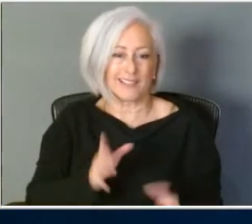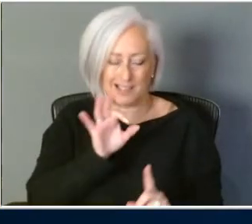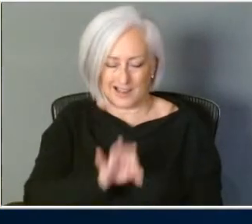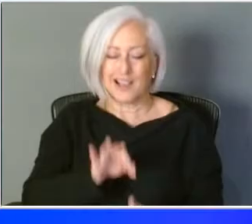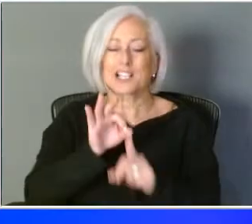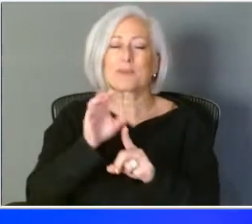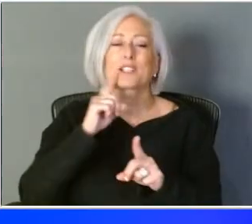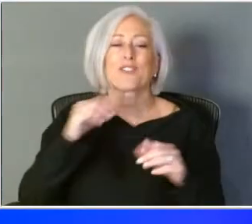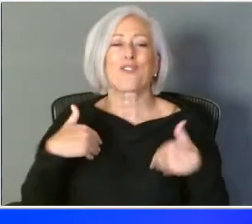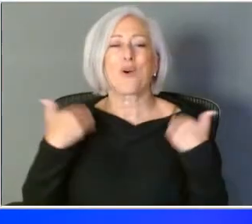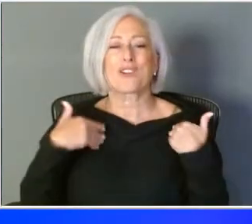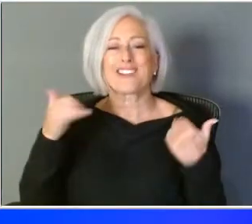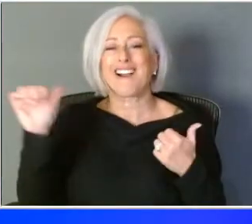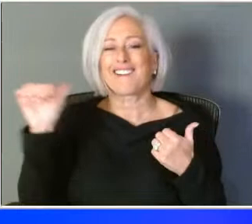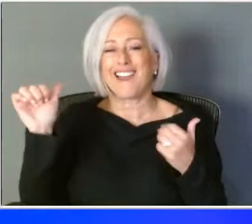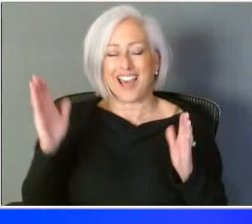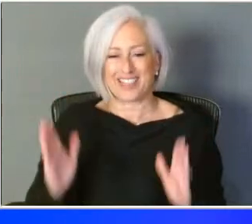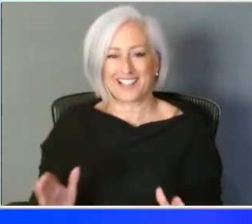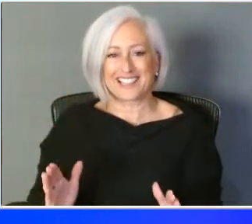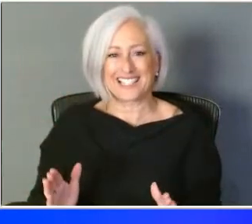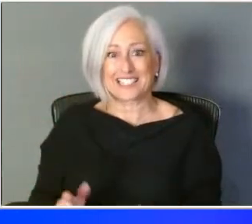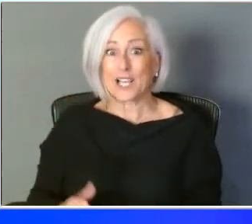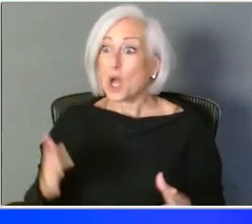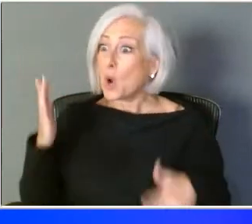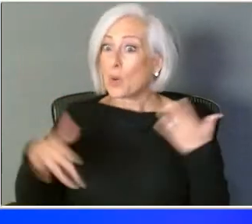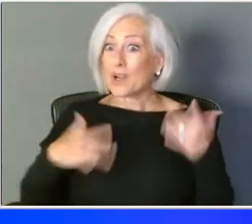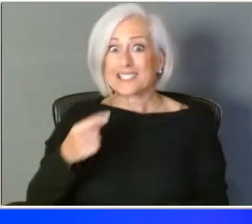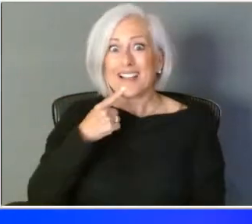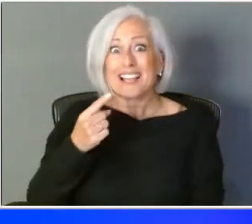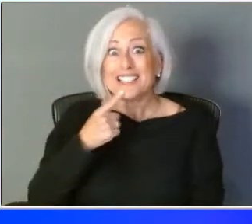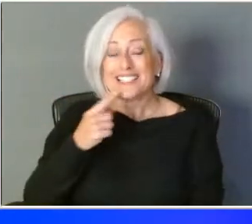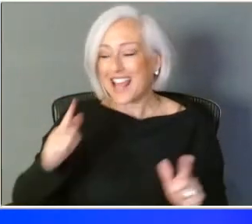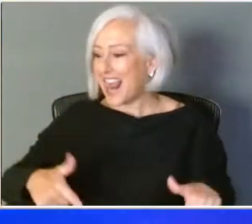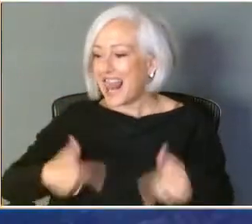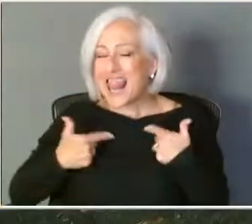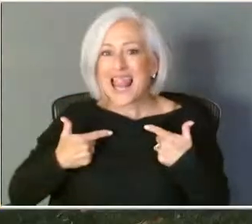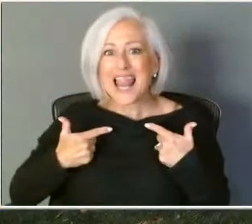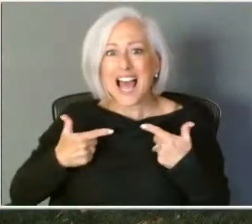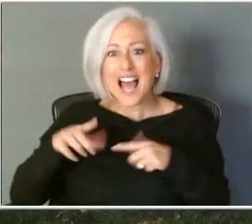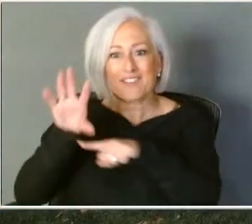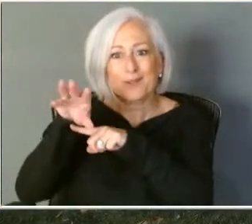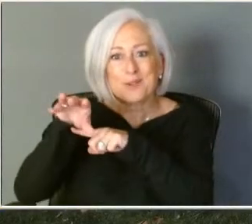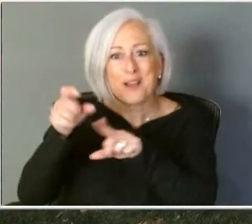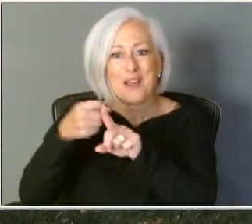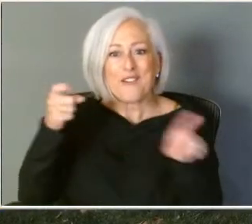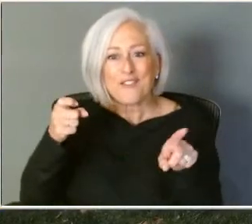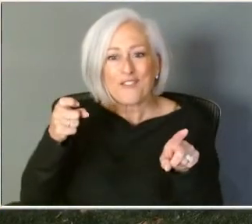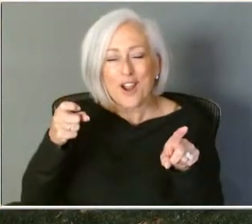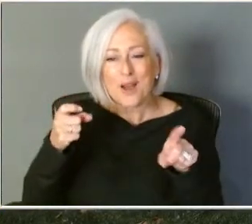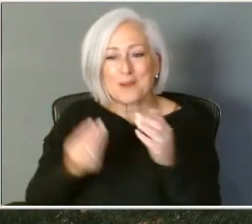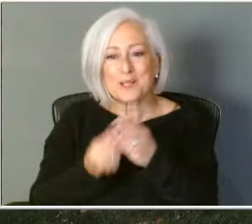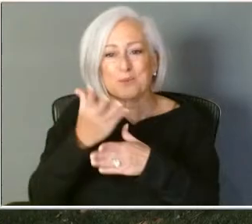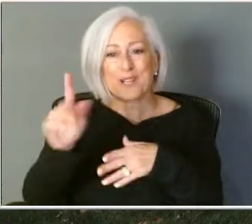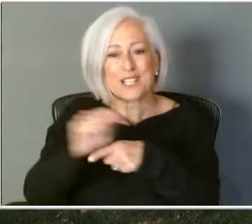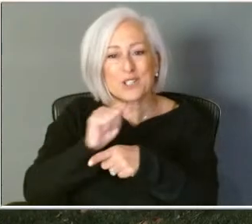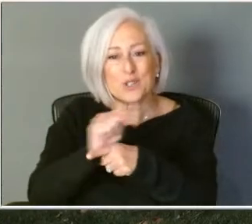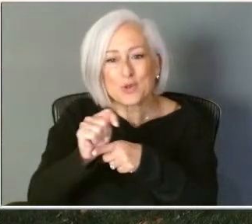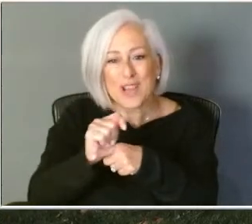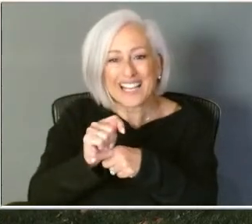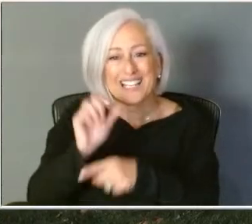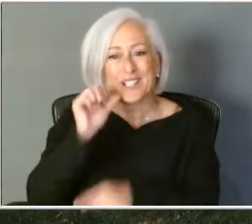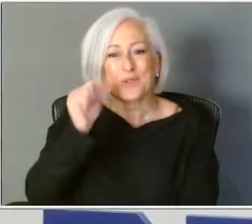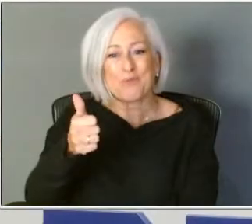we go, we are excited to say our live coverage from Royals spring training begins tomorrow. We're going to take you live to Surprise, Arizona, where spring training games